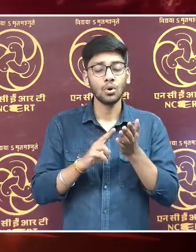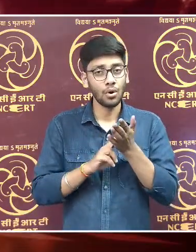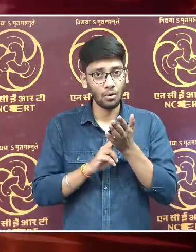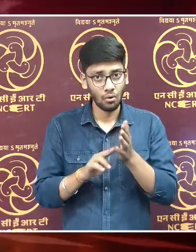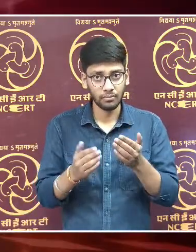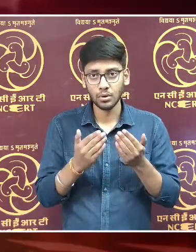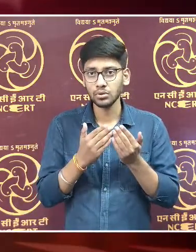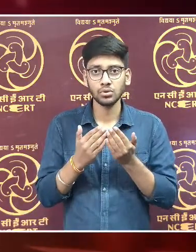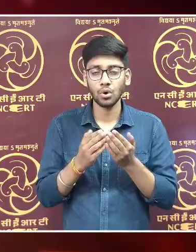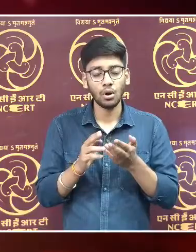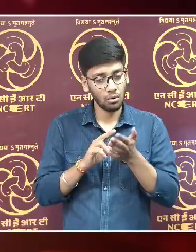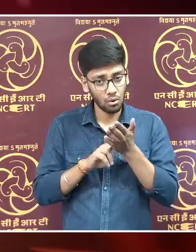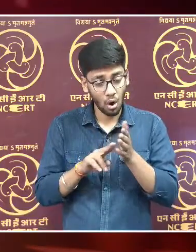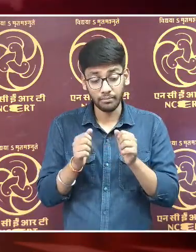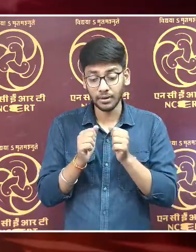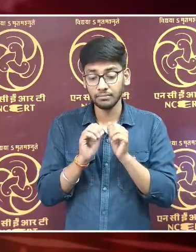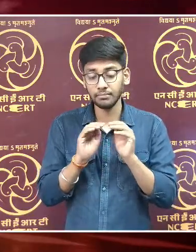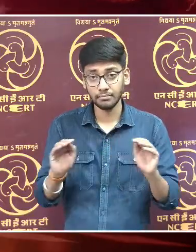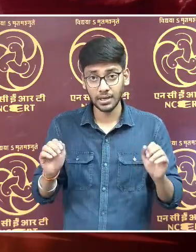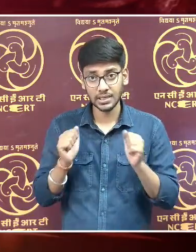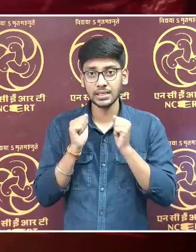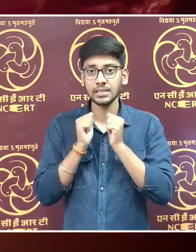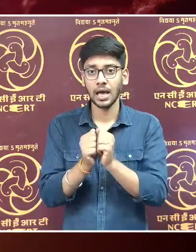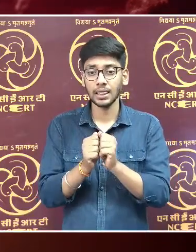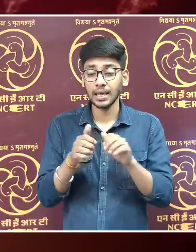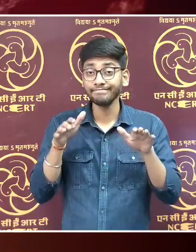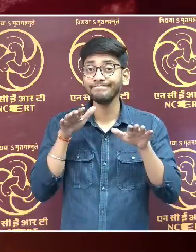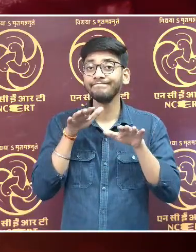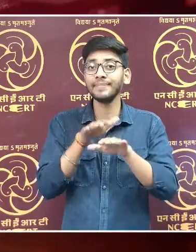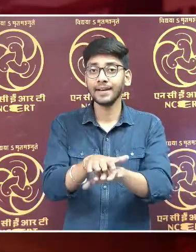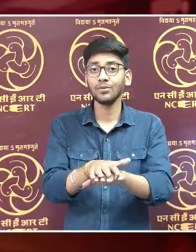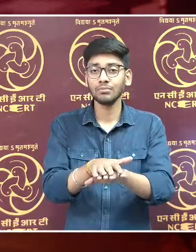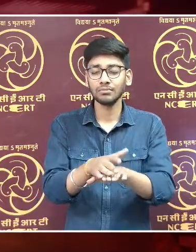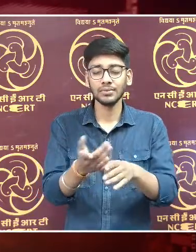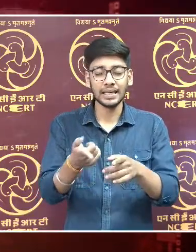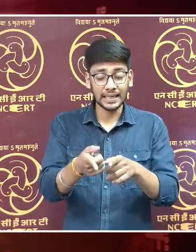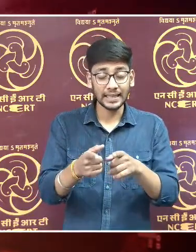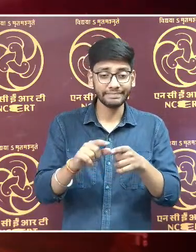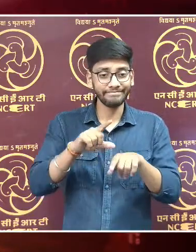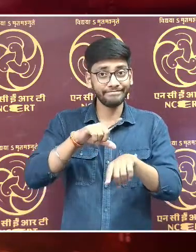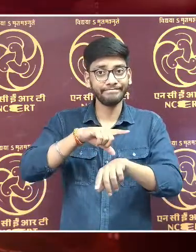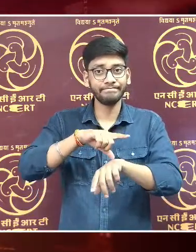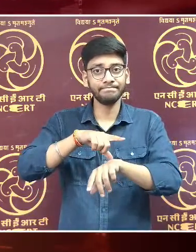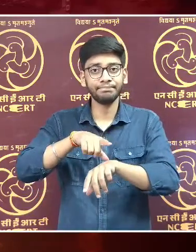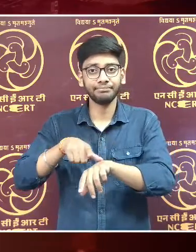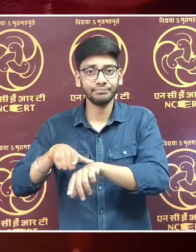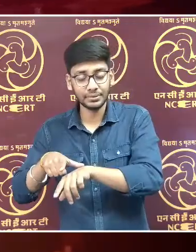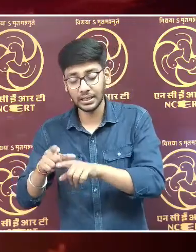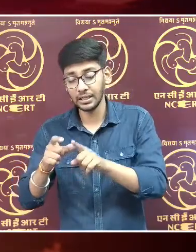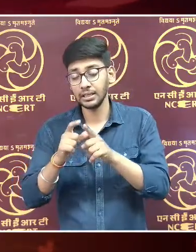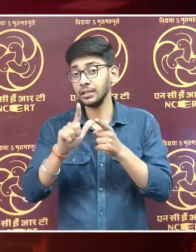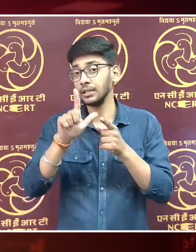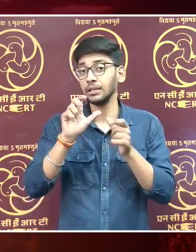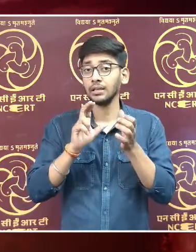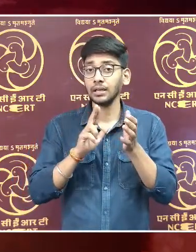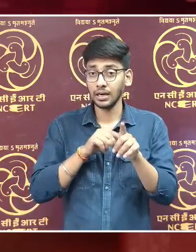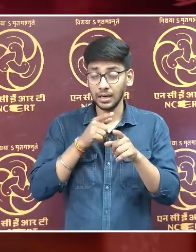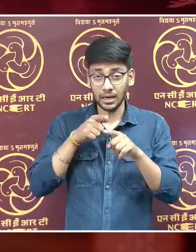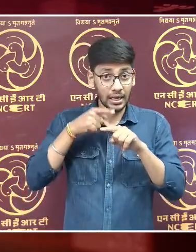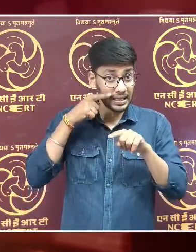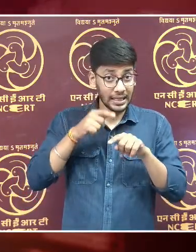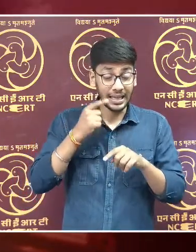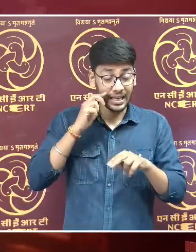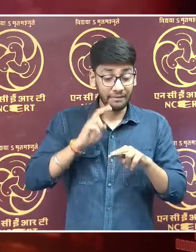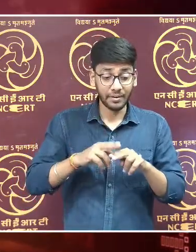with a normal child. So we want to get that inclusion. Like they should not be delayed. Like if a normal child is going to second standard, we should not have this